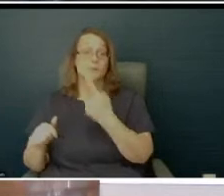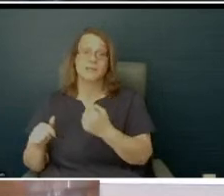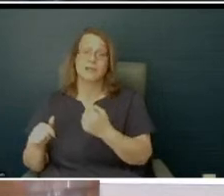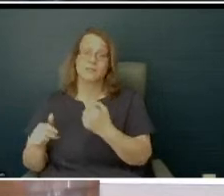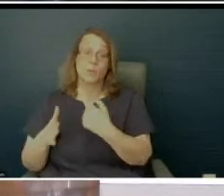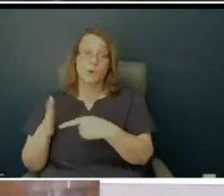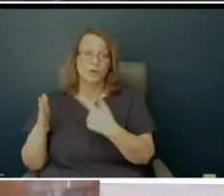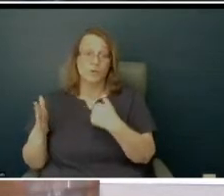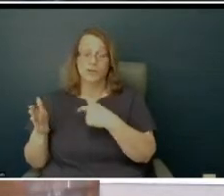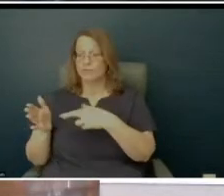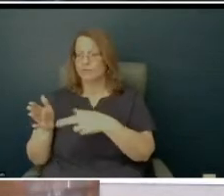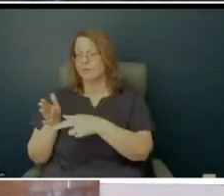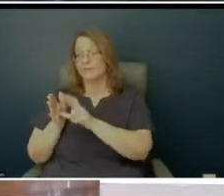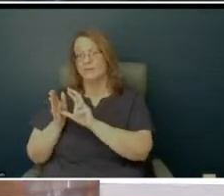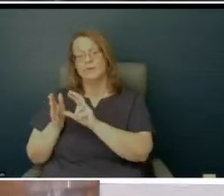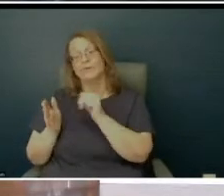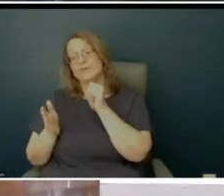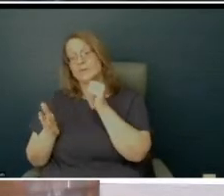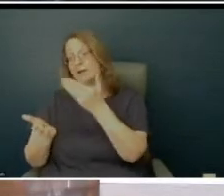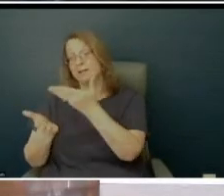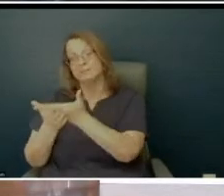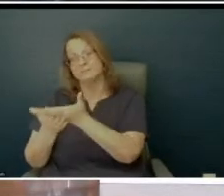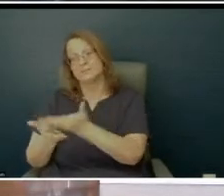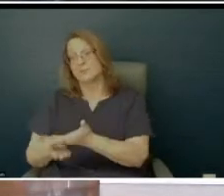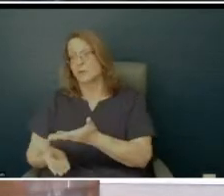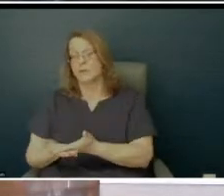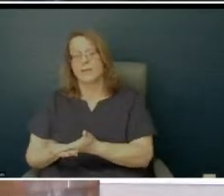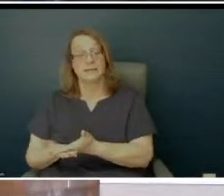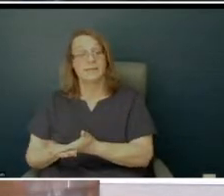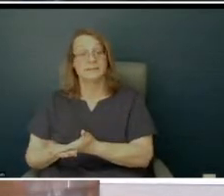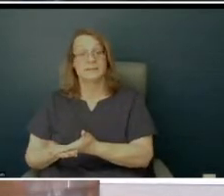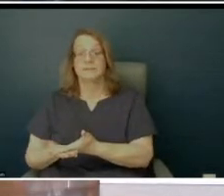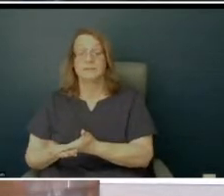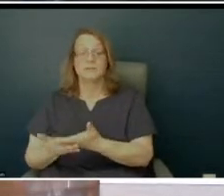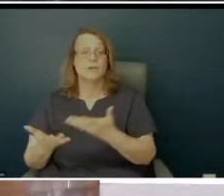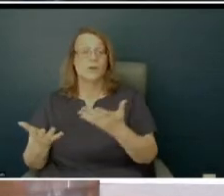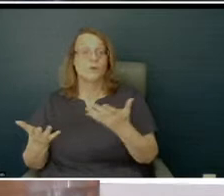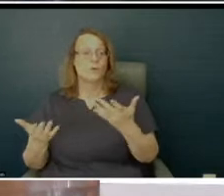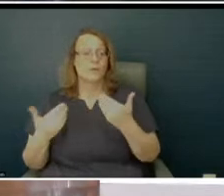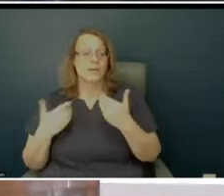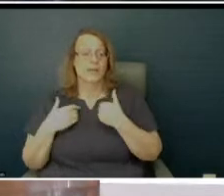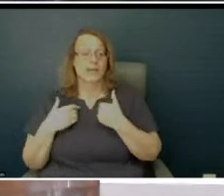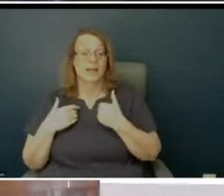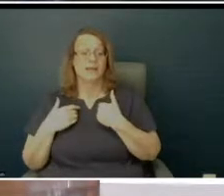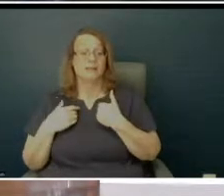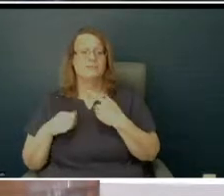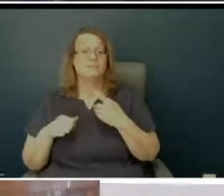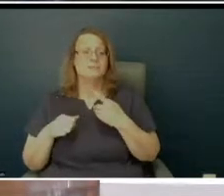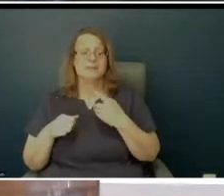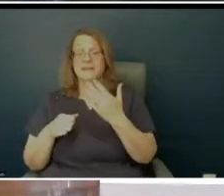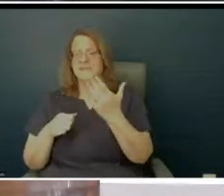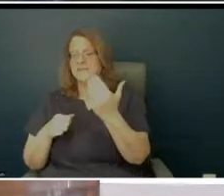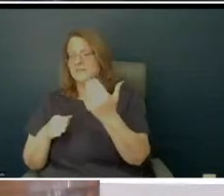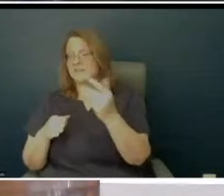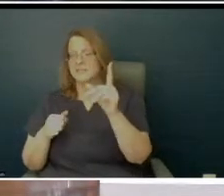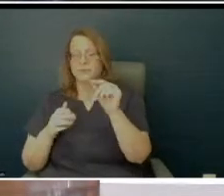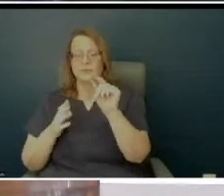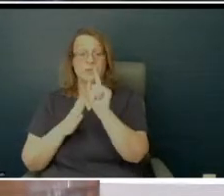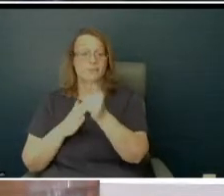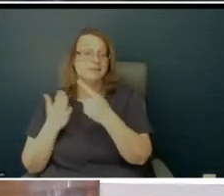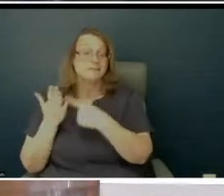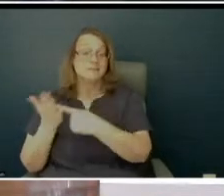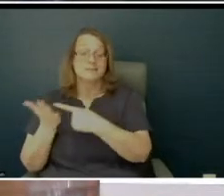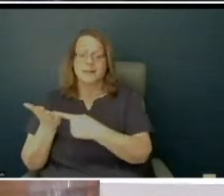to be the case. So we had an extended discussion, probably 15, maybe 20 minutes, something like